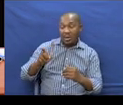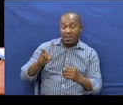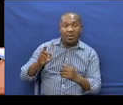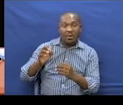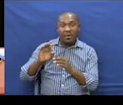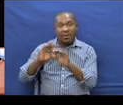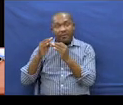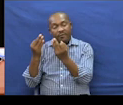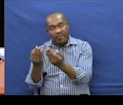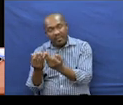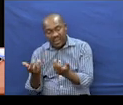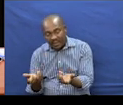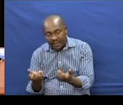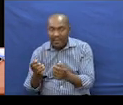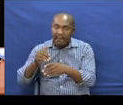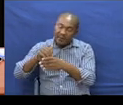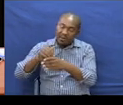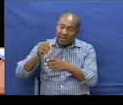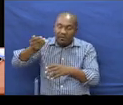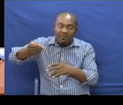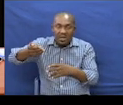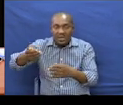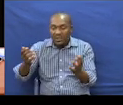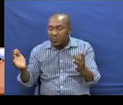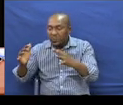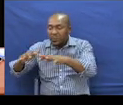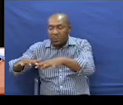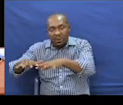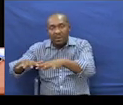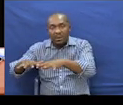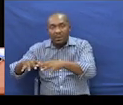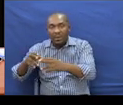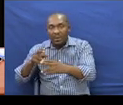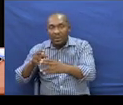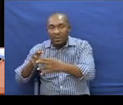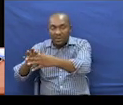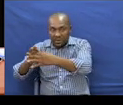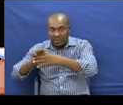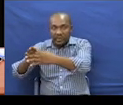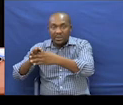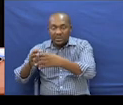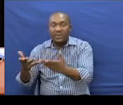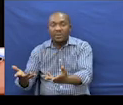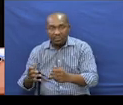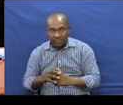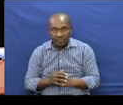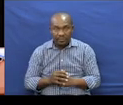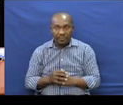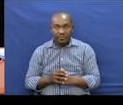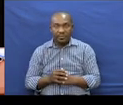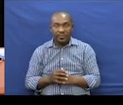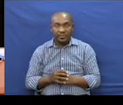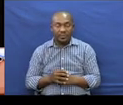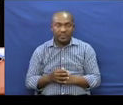family, sometime all members of the family can participate in making decisions concerning the family activities, but also at